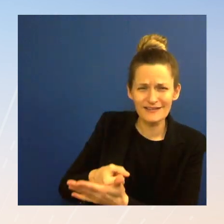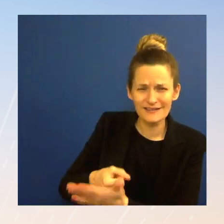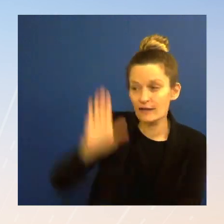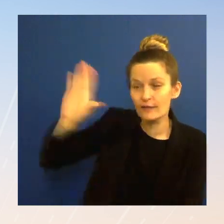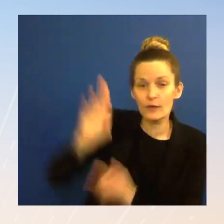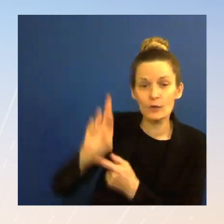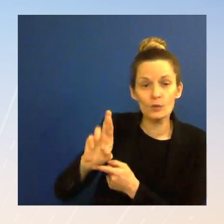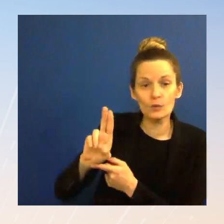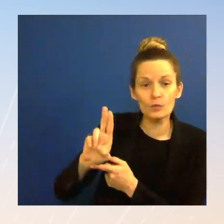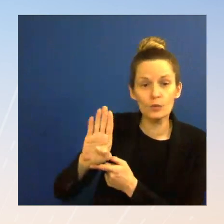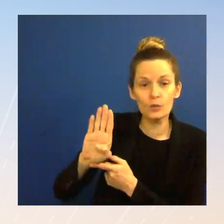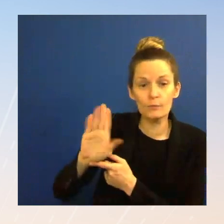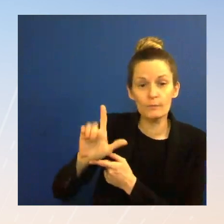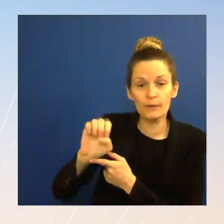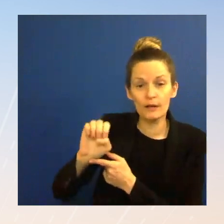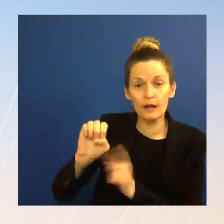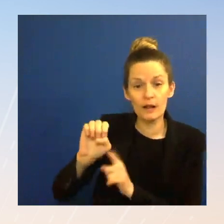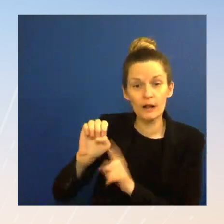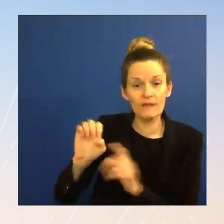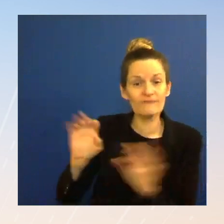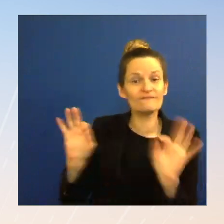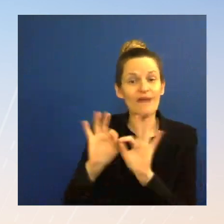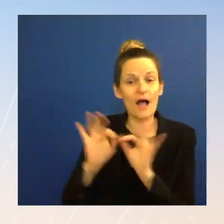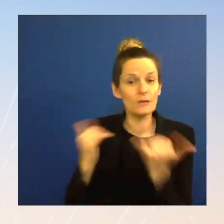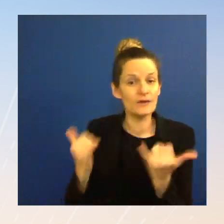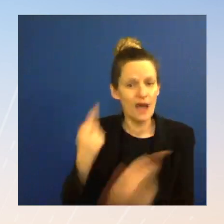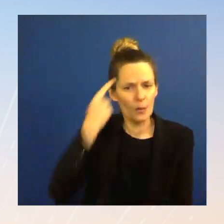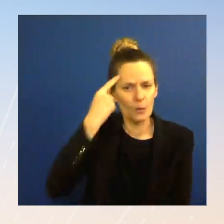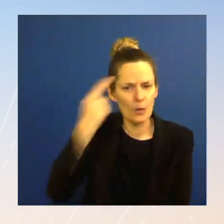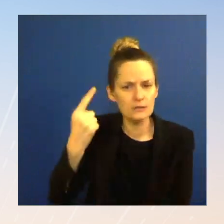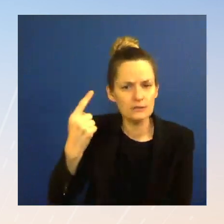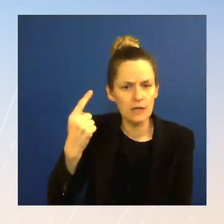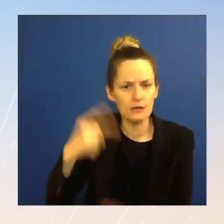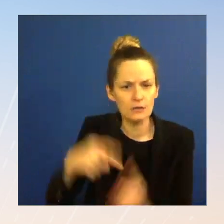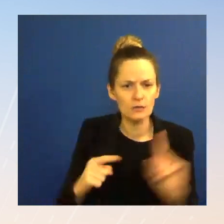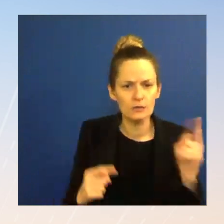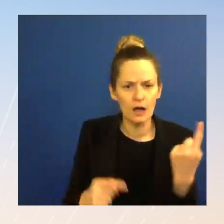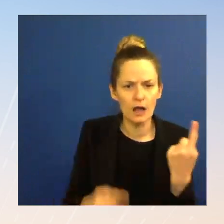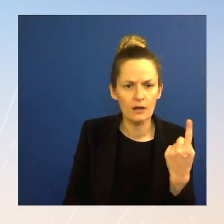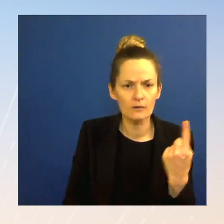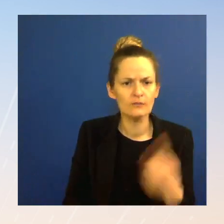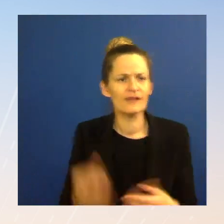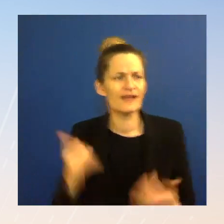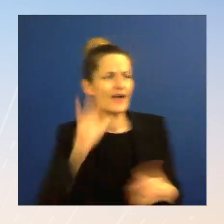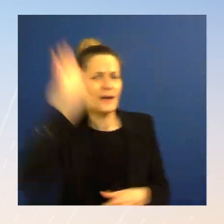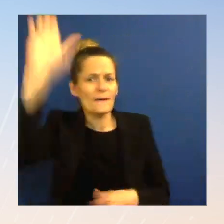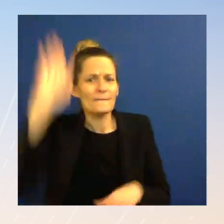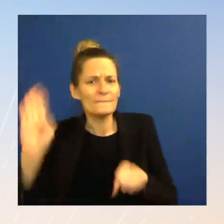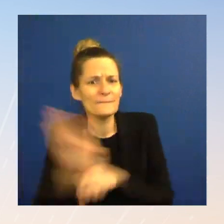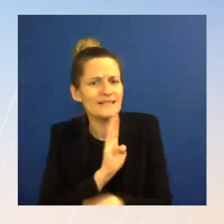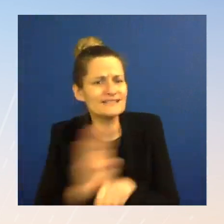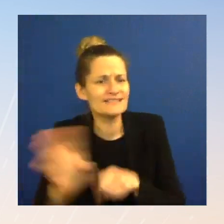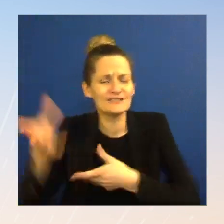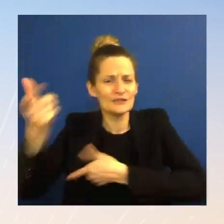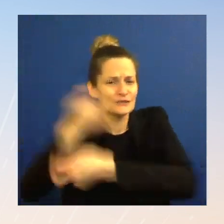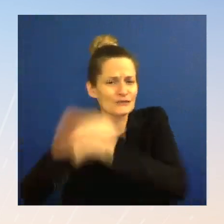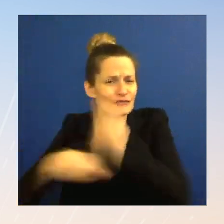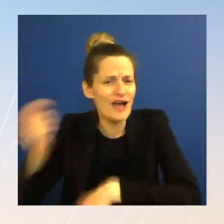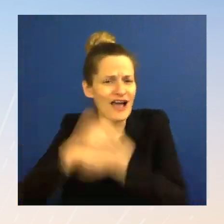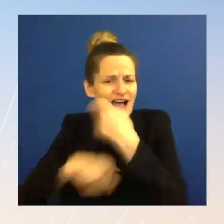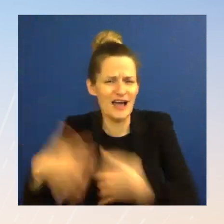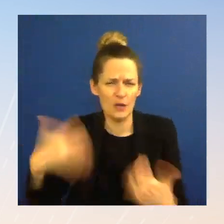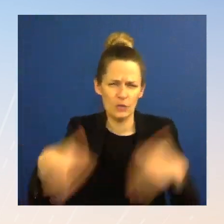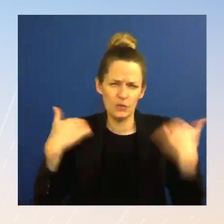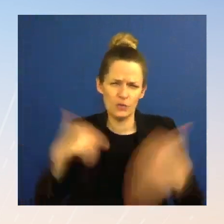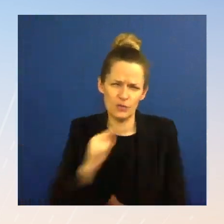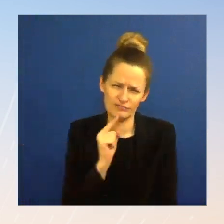strain on their financial markets and systems. Uh, so I, I don't think the facts bear out, if that is the claim anyone is